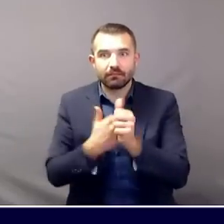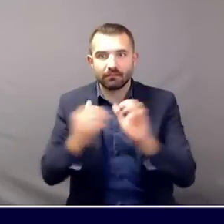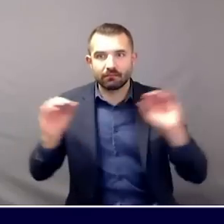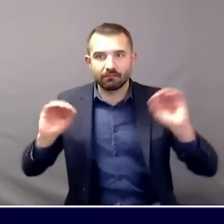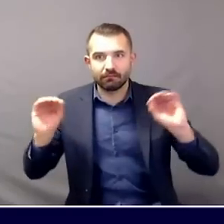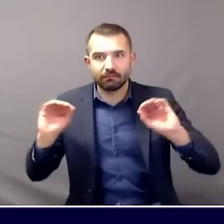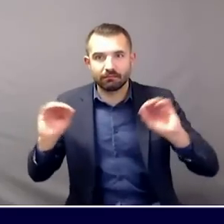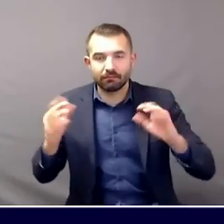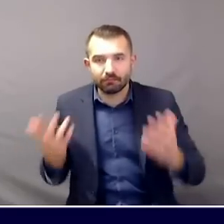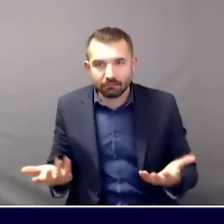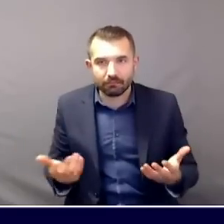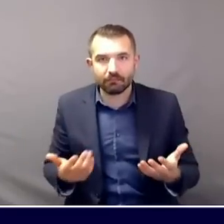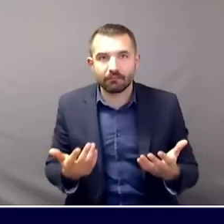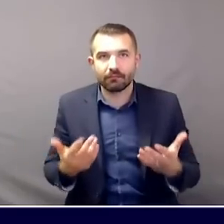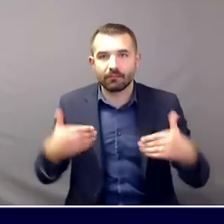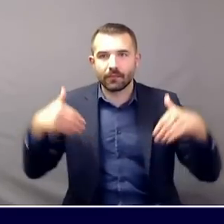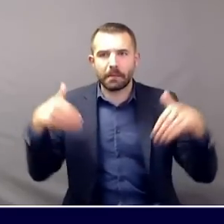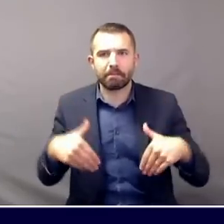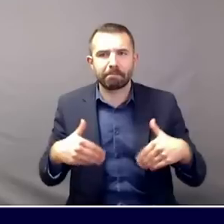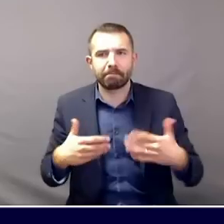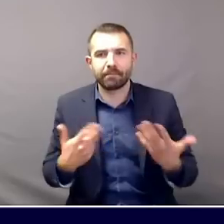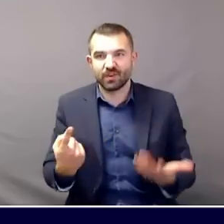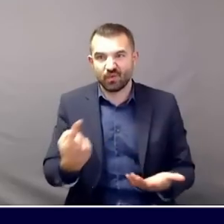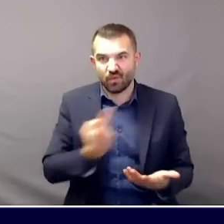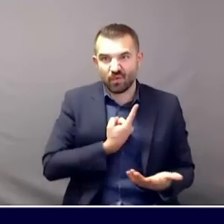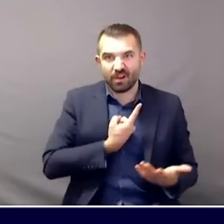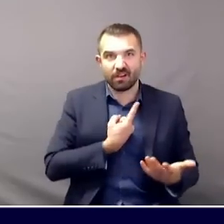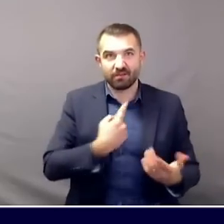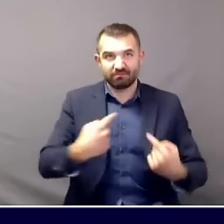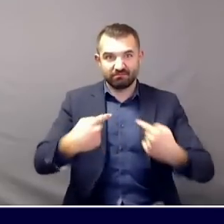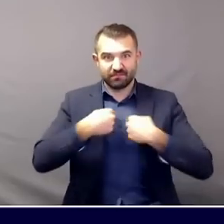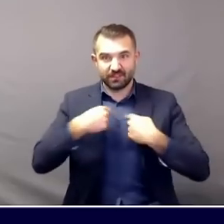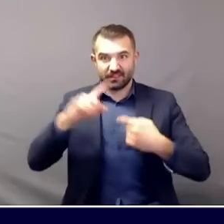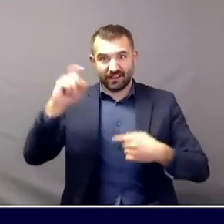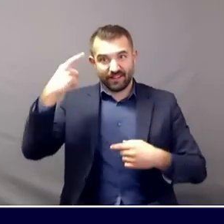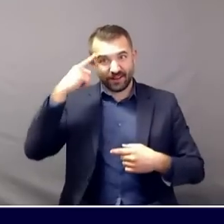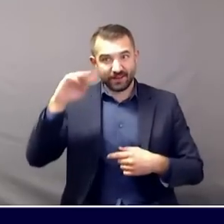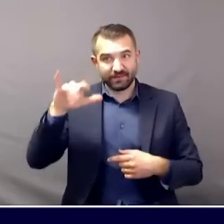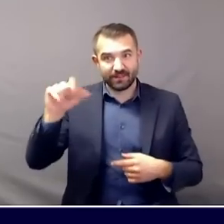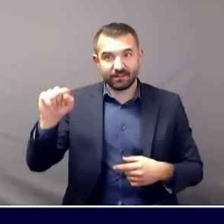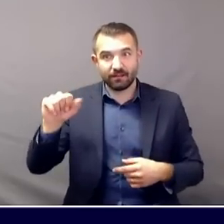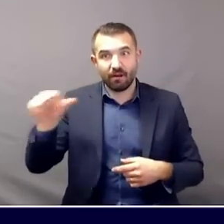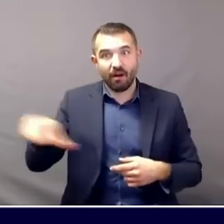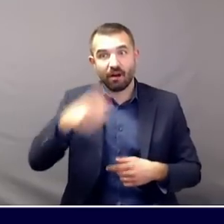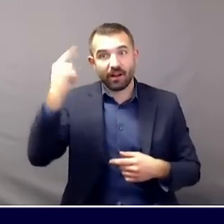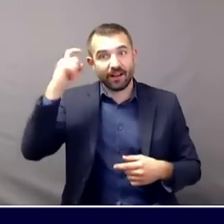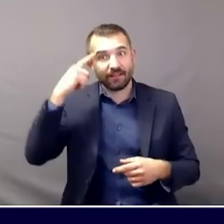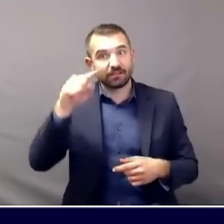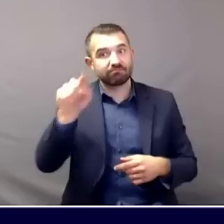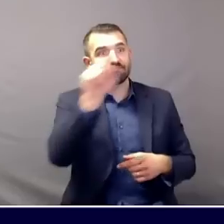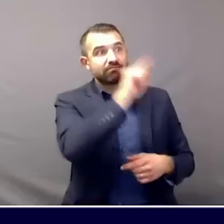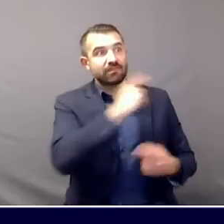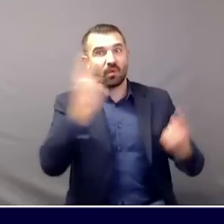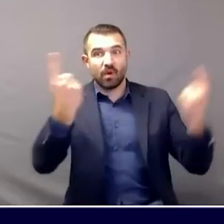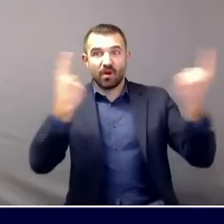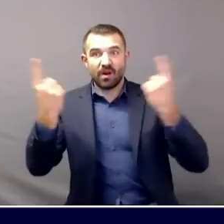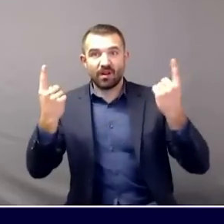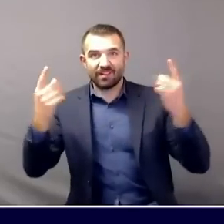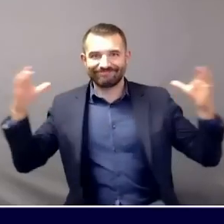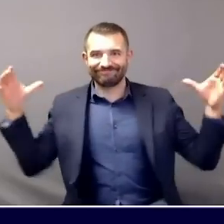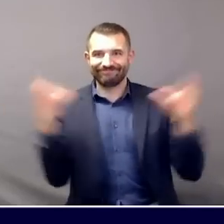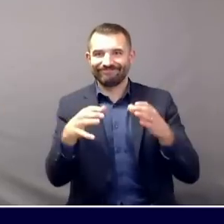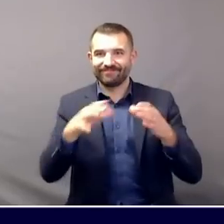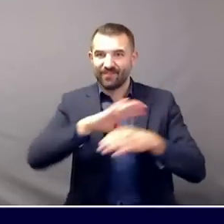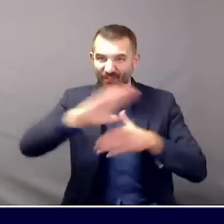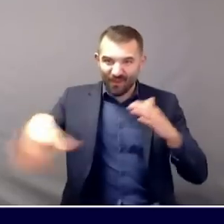or any other individual governor taking the measures that are appropriate for your state, for that state, to protect the public health and safety